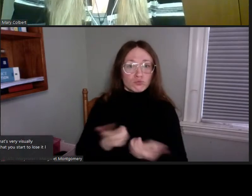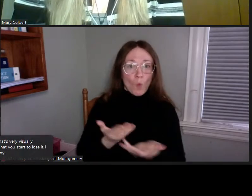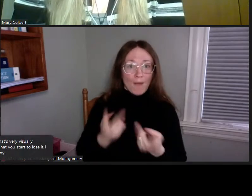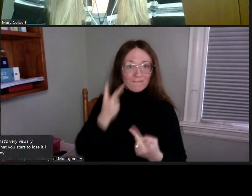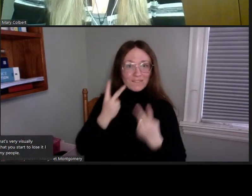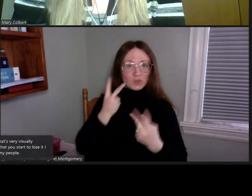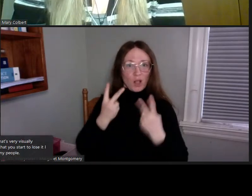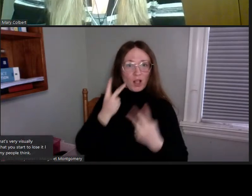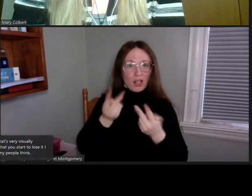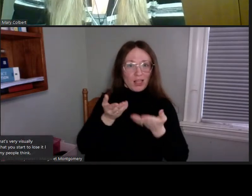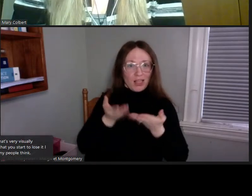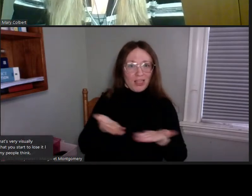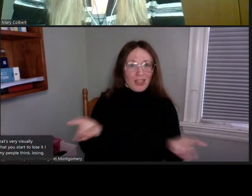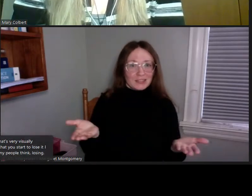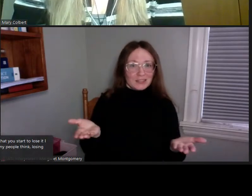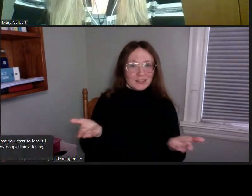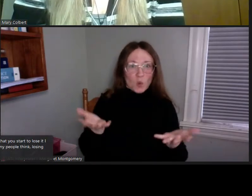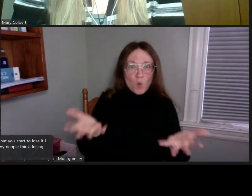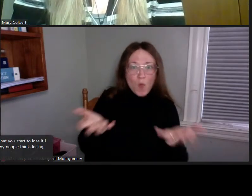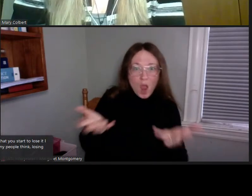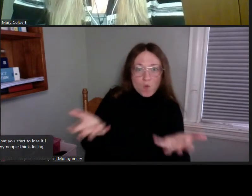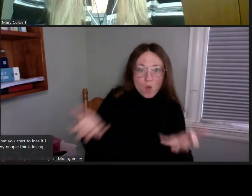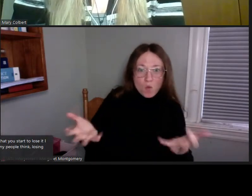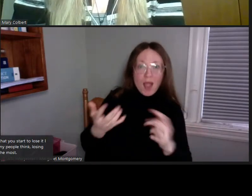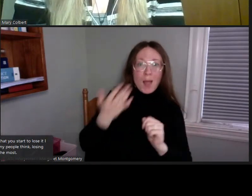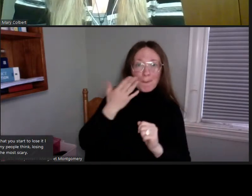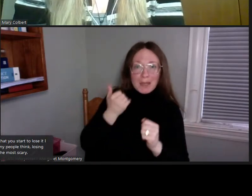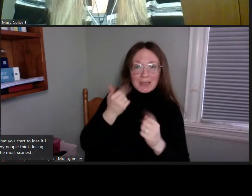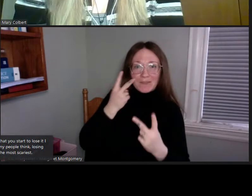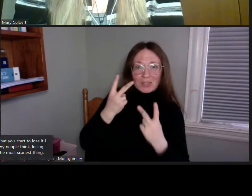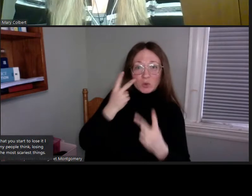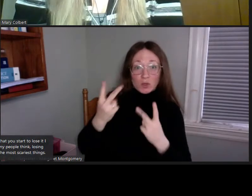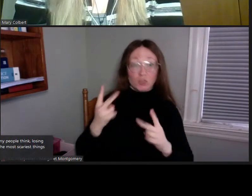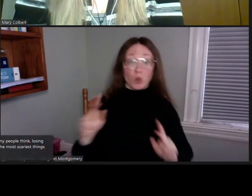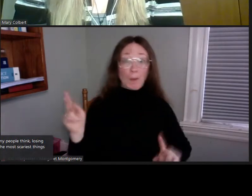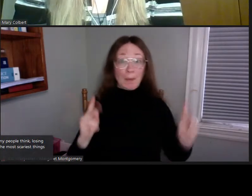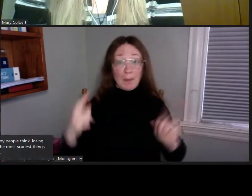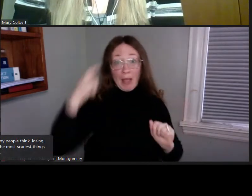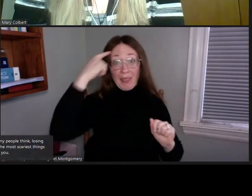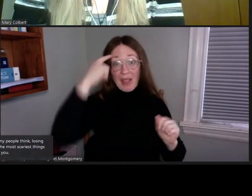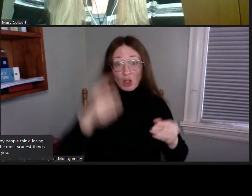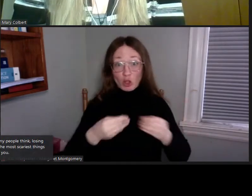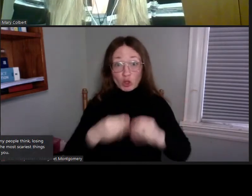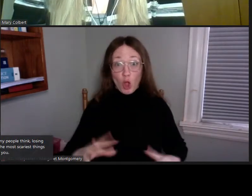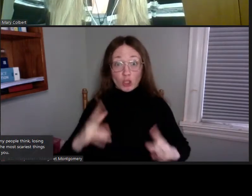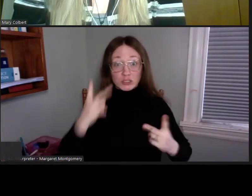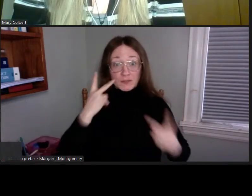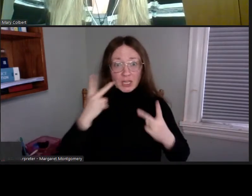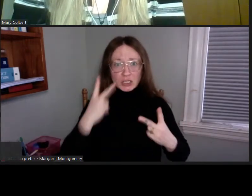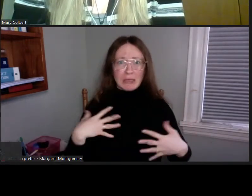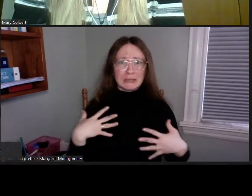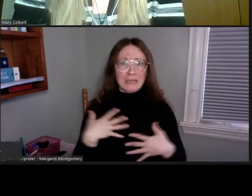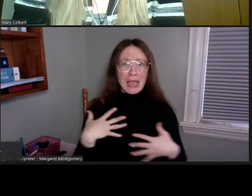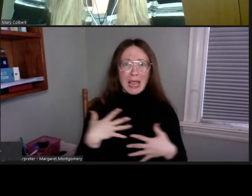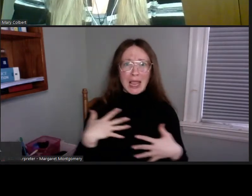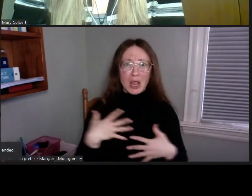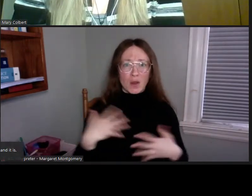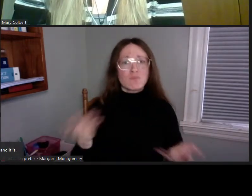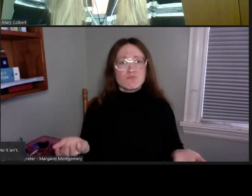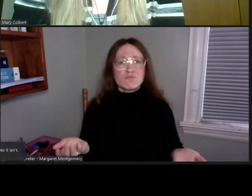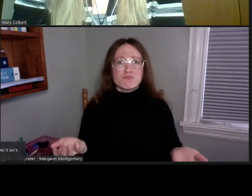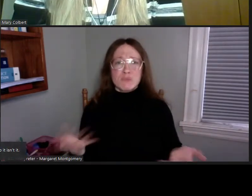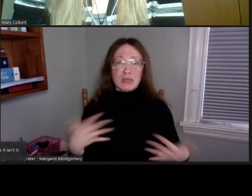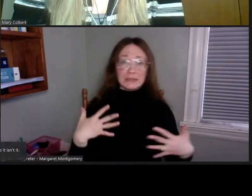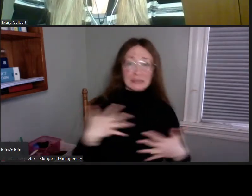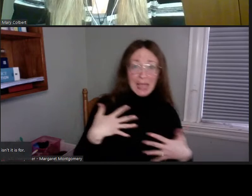many people think losing your eyesight is one of the most scariest things that can ever happen to you. And it is, and it isn't.